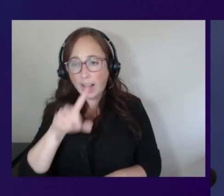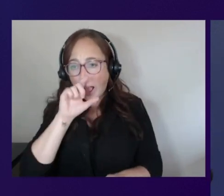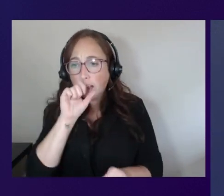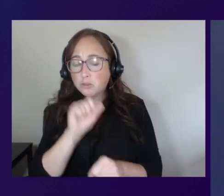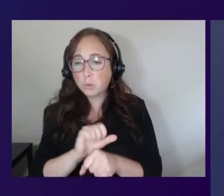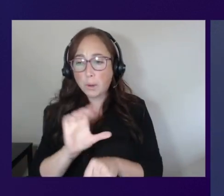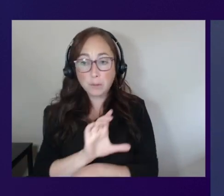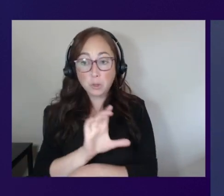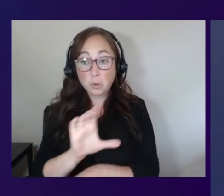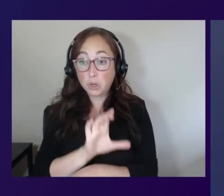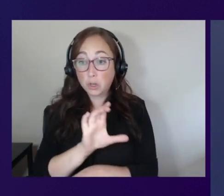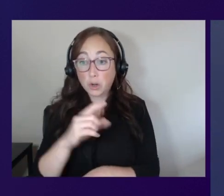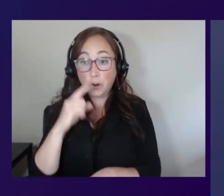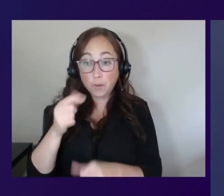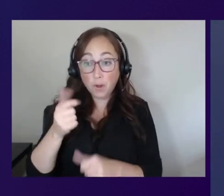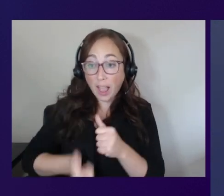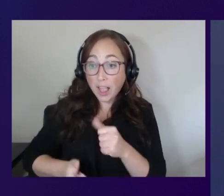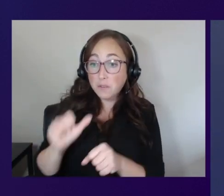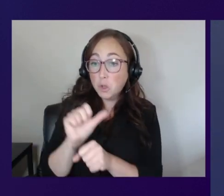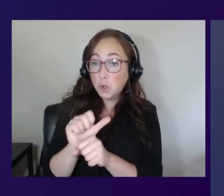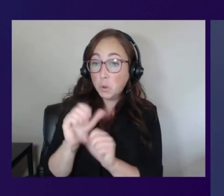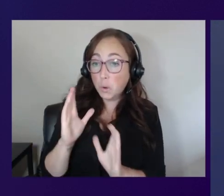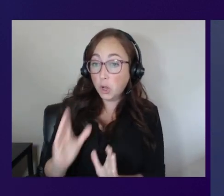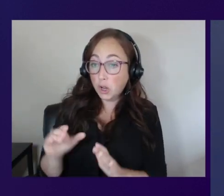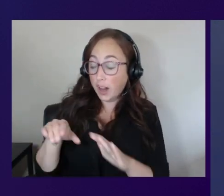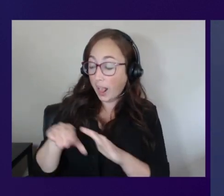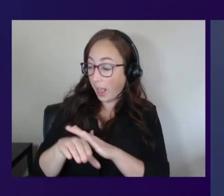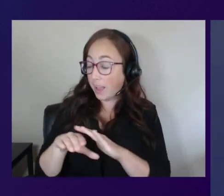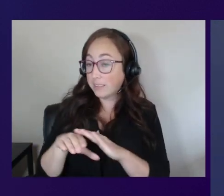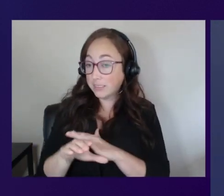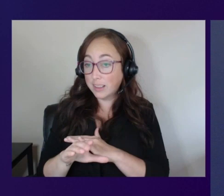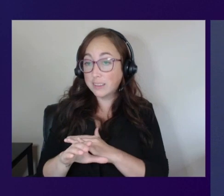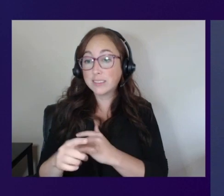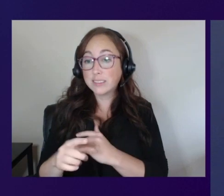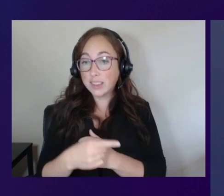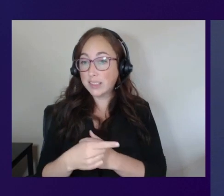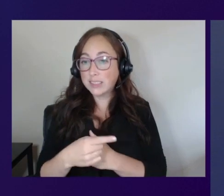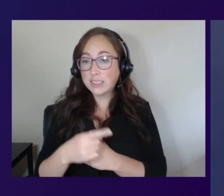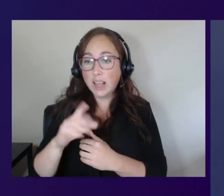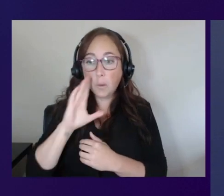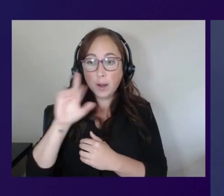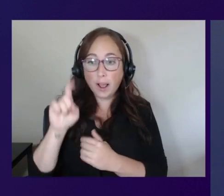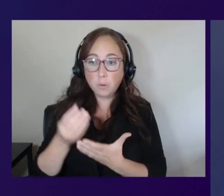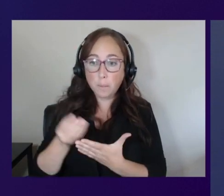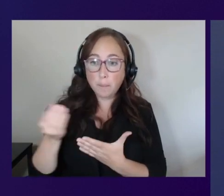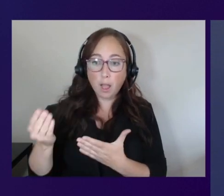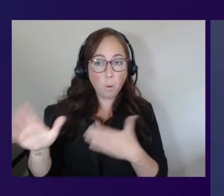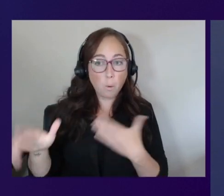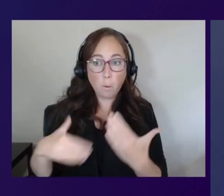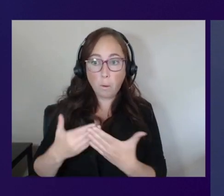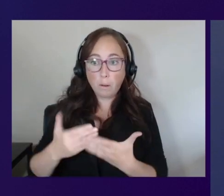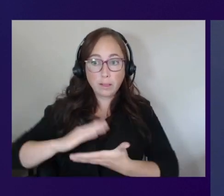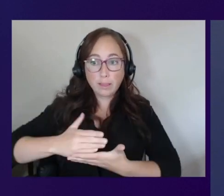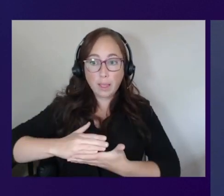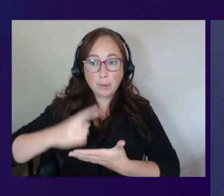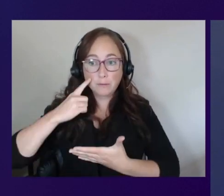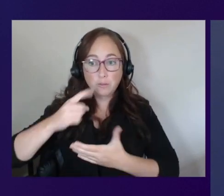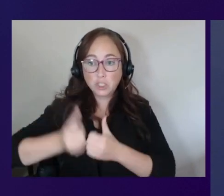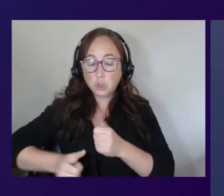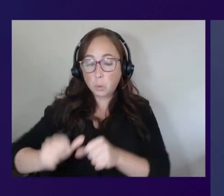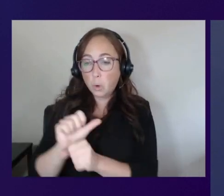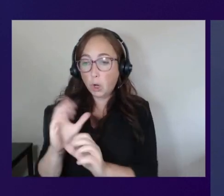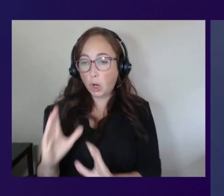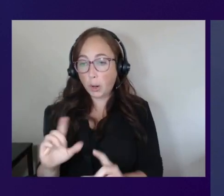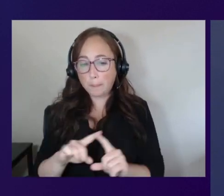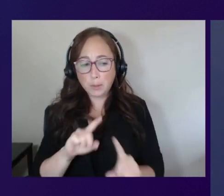for every worker who needed access to these, CAD programs or Adobe. But I think what you just said right